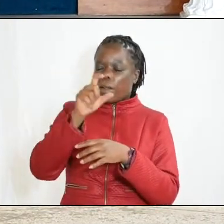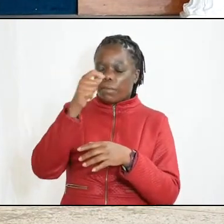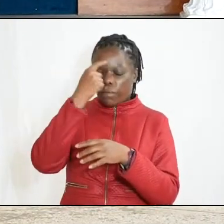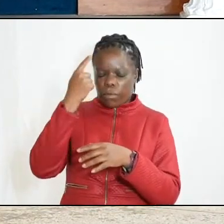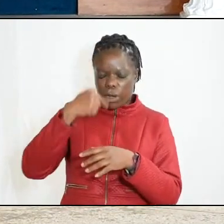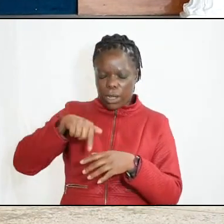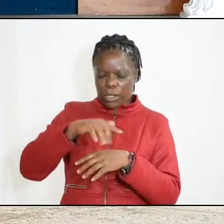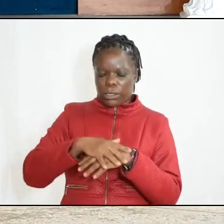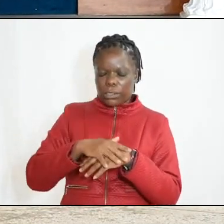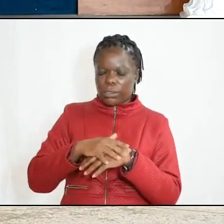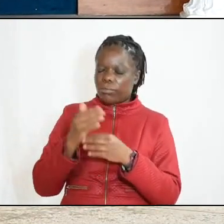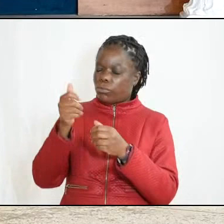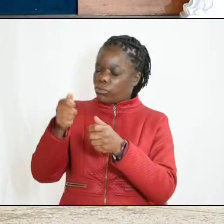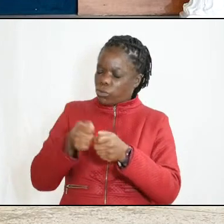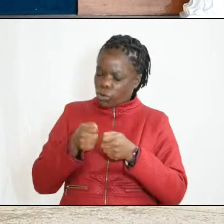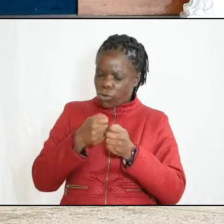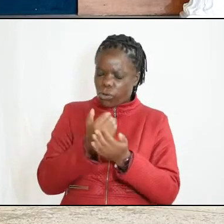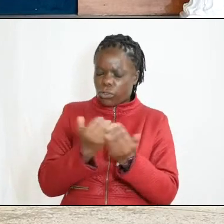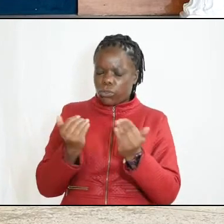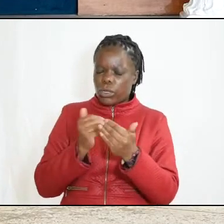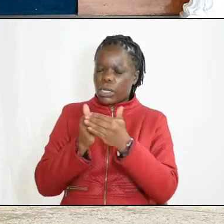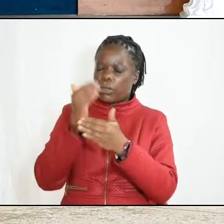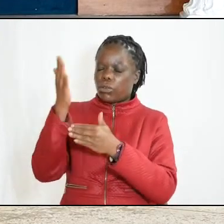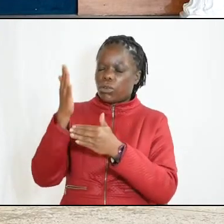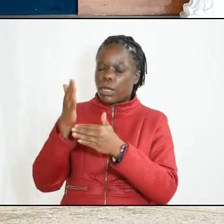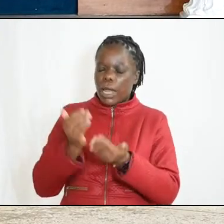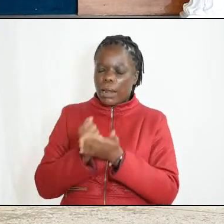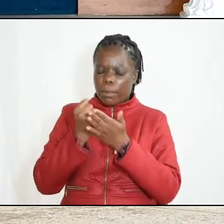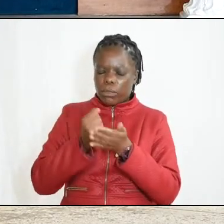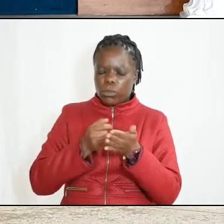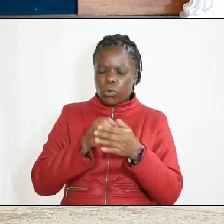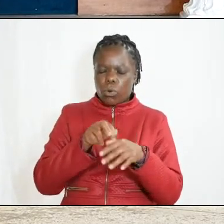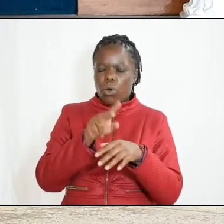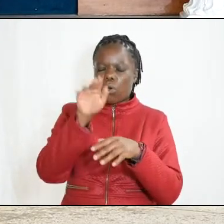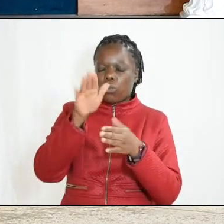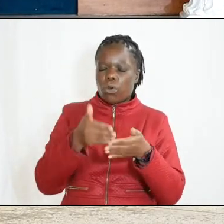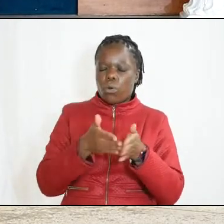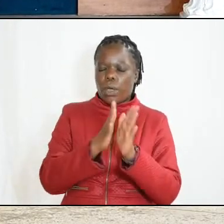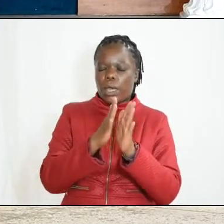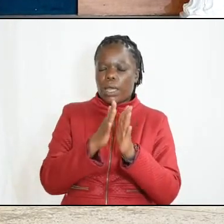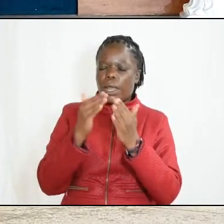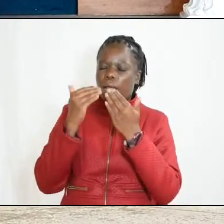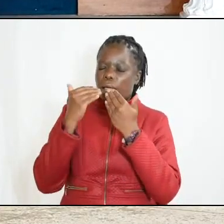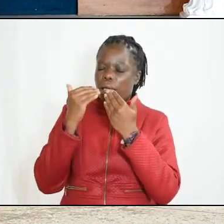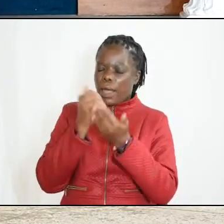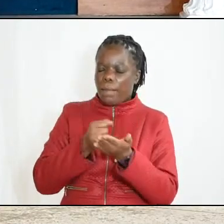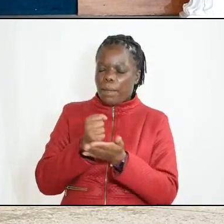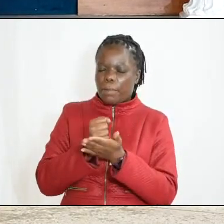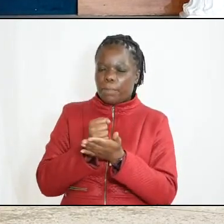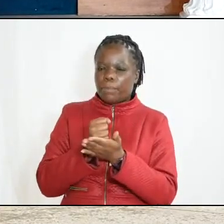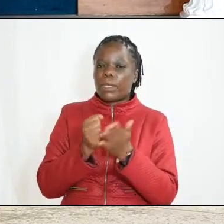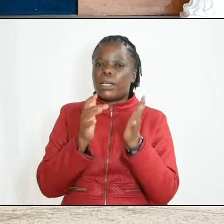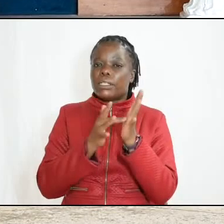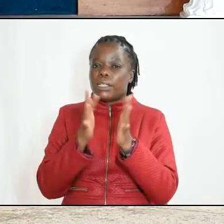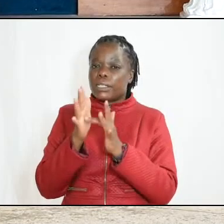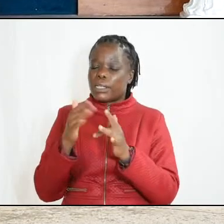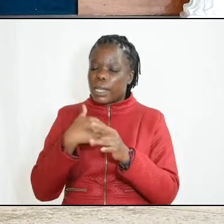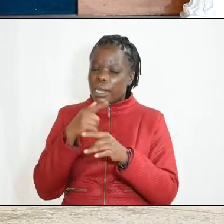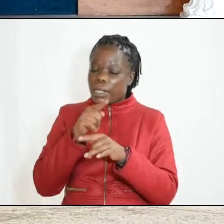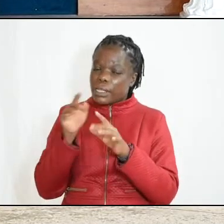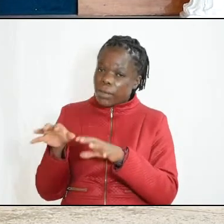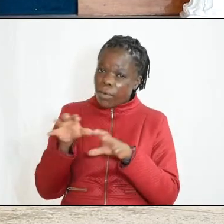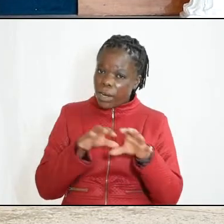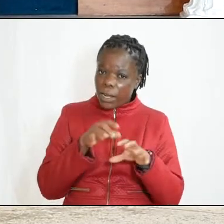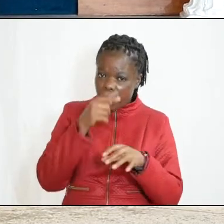nearer to you and help us to walk in your ways. Amen. Amen. Children, Jesus went through all this